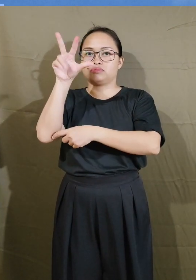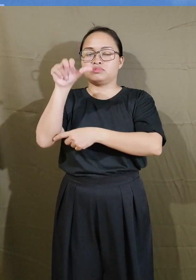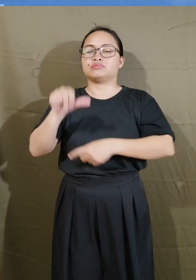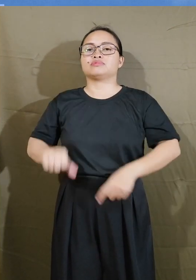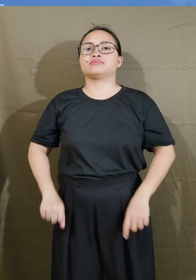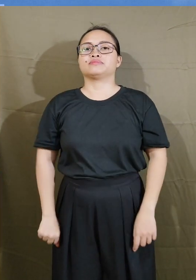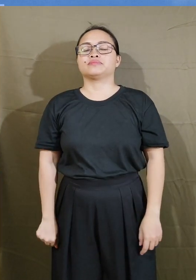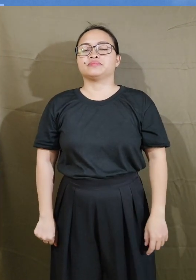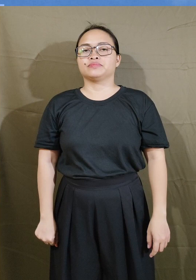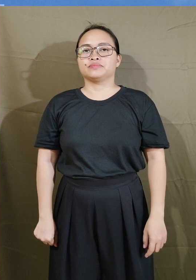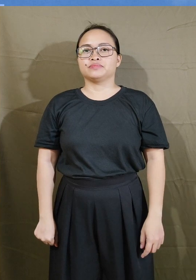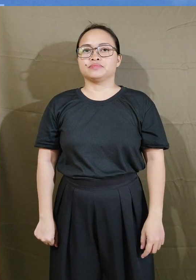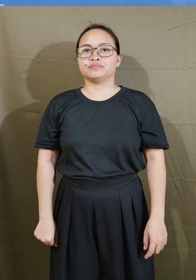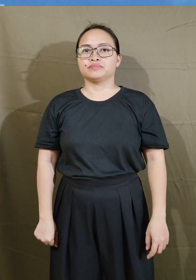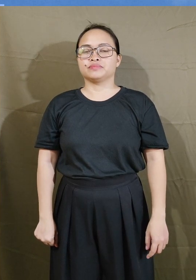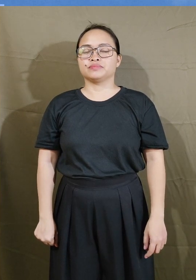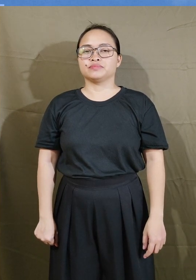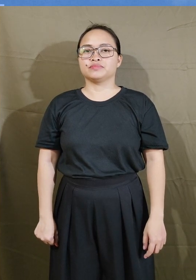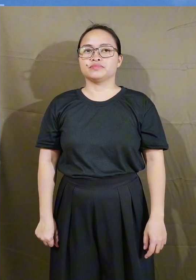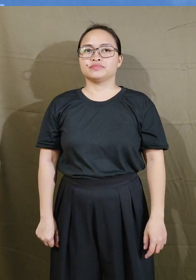13.